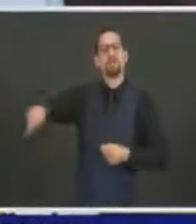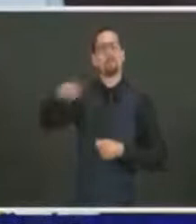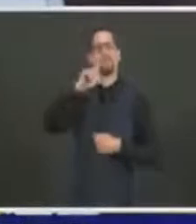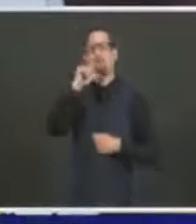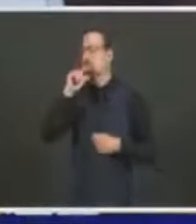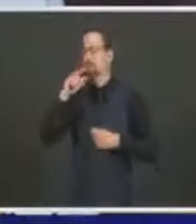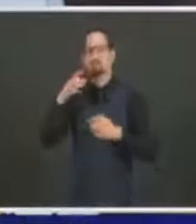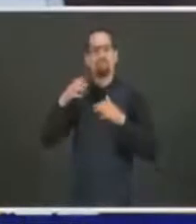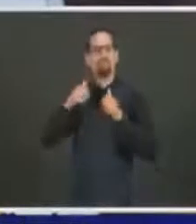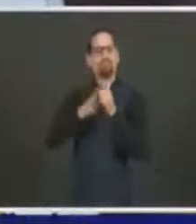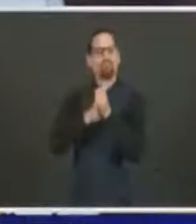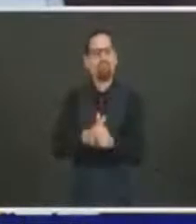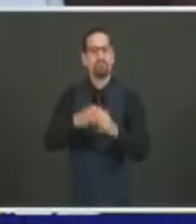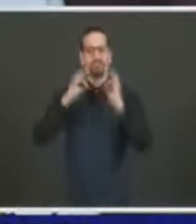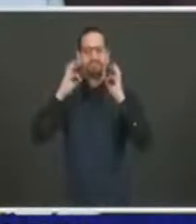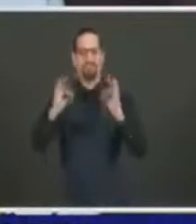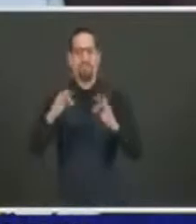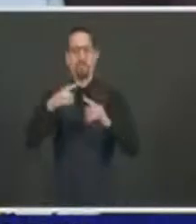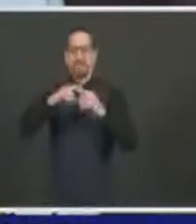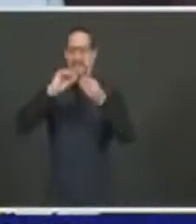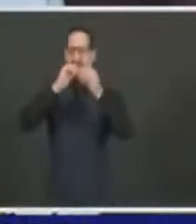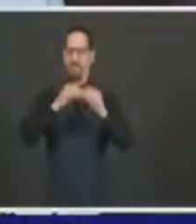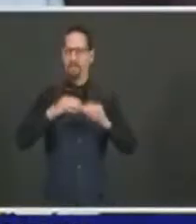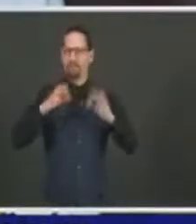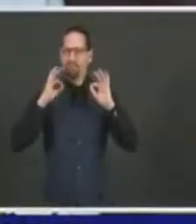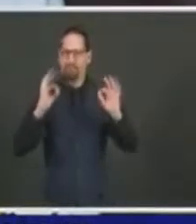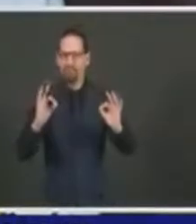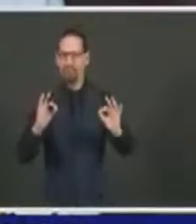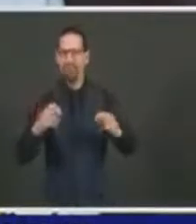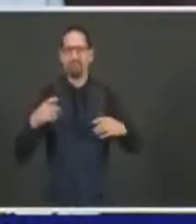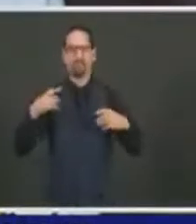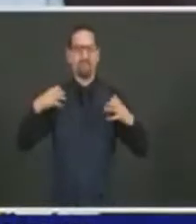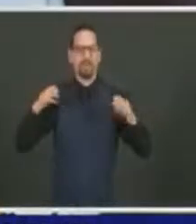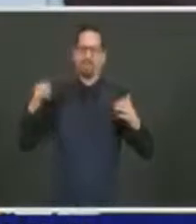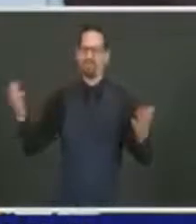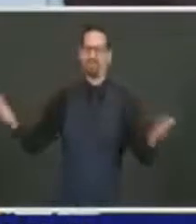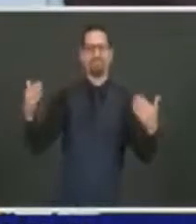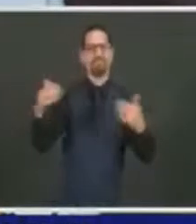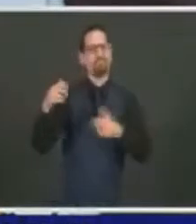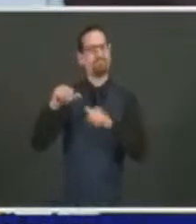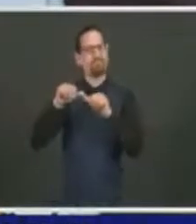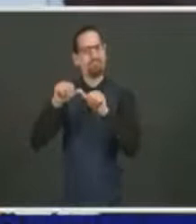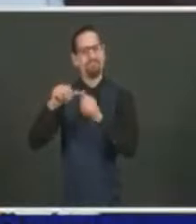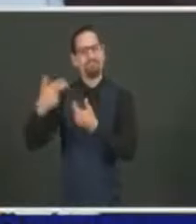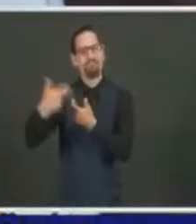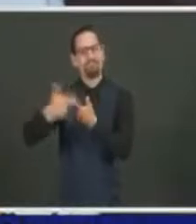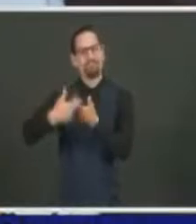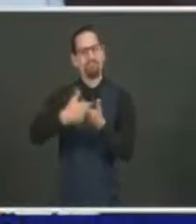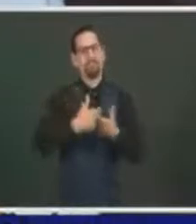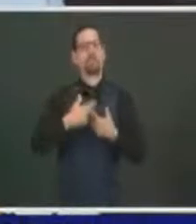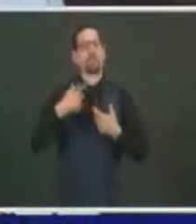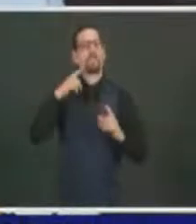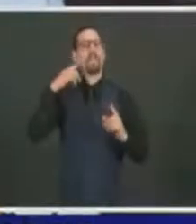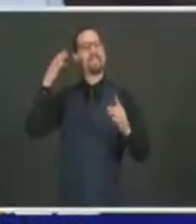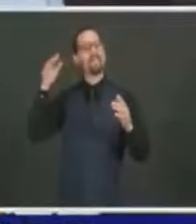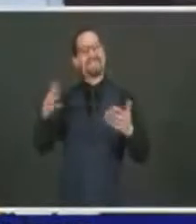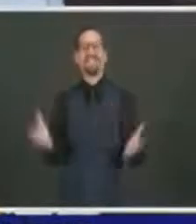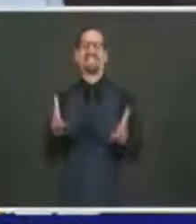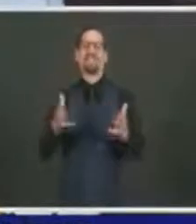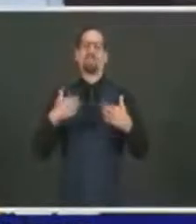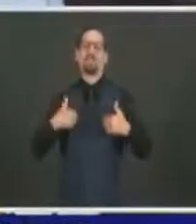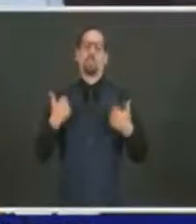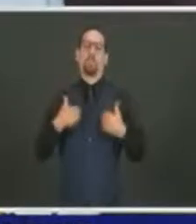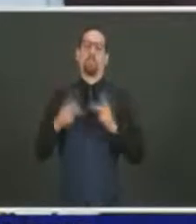in supporting the small groups of young people who still have some room for improvements, to step up and to